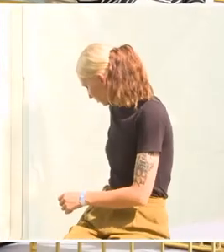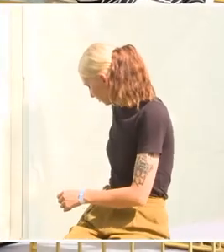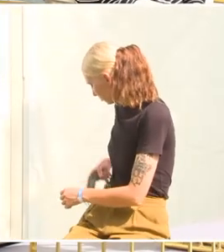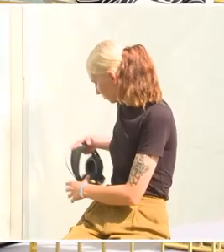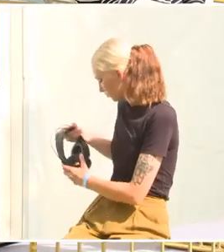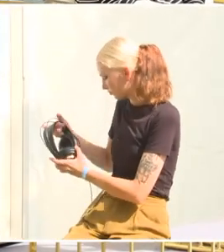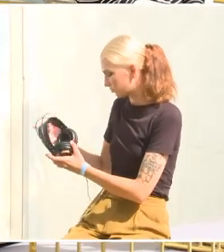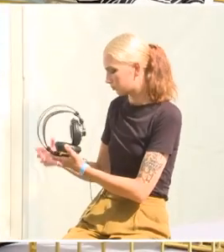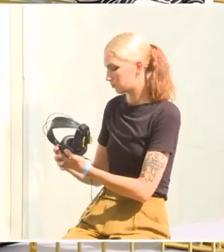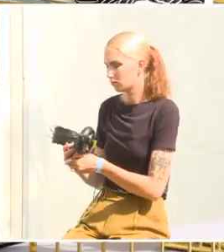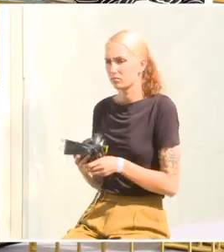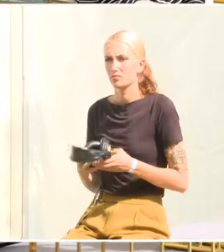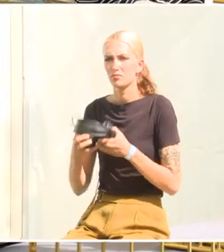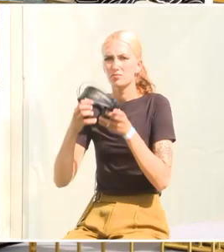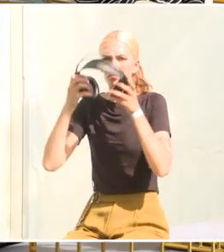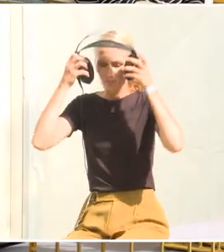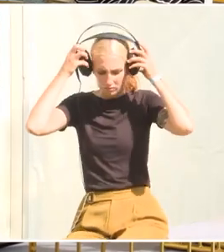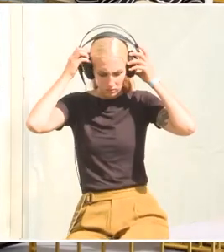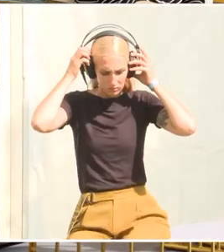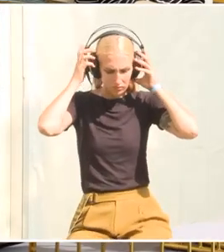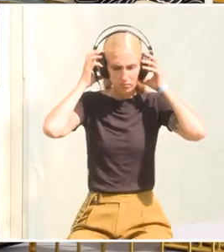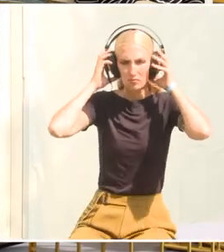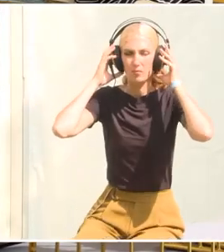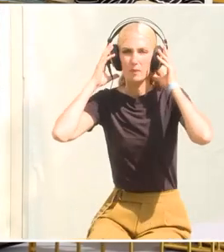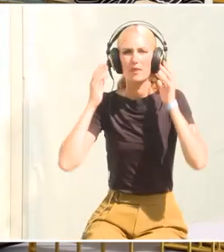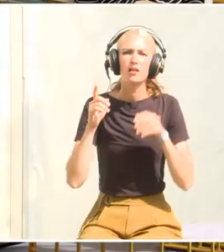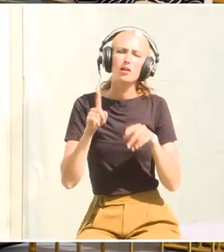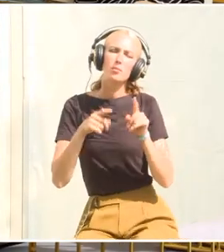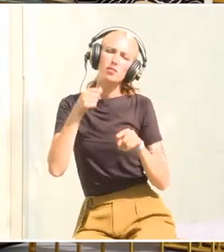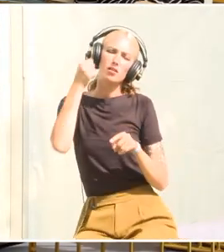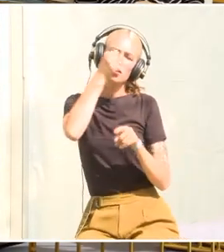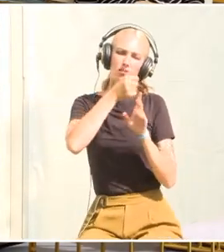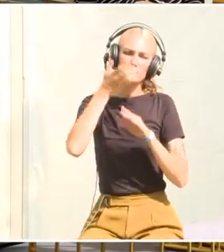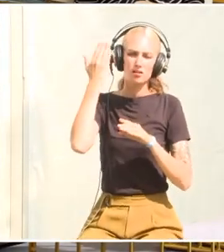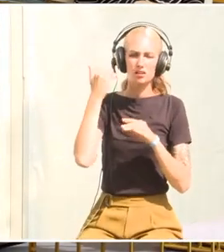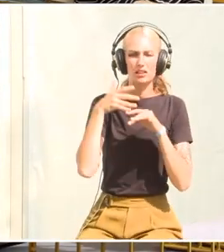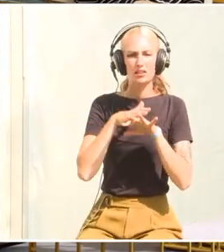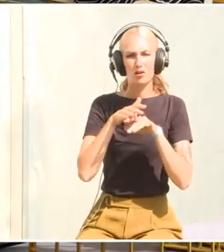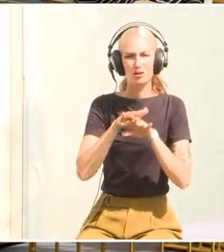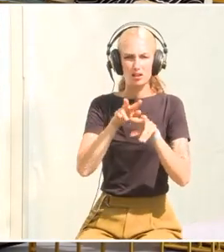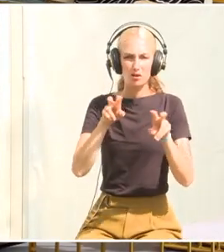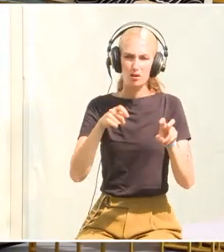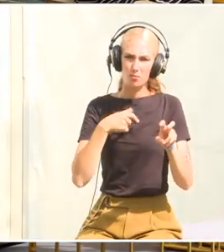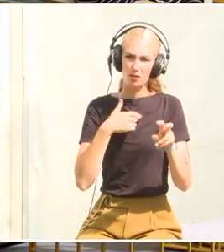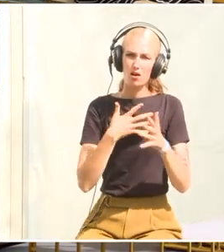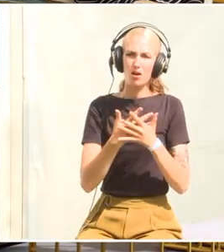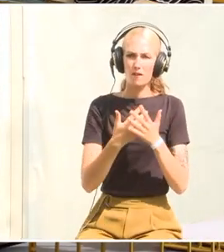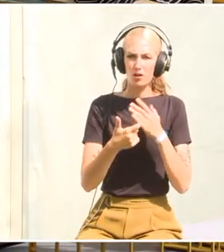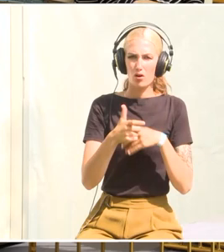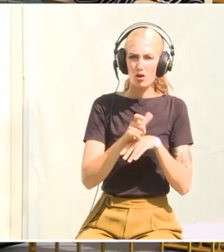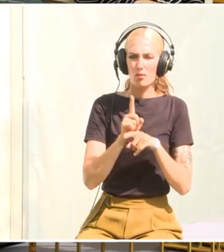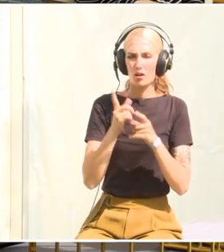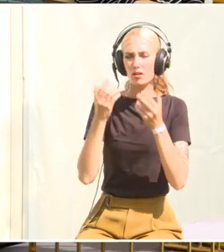was some years ago. I was very active there, but of course, sometimes I try to also have more overview. Also